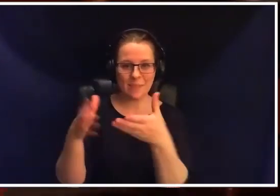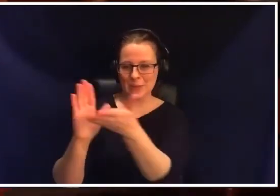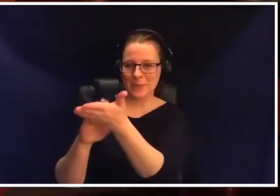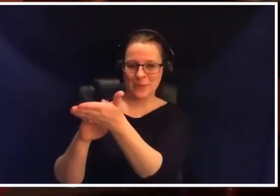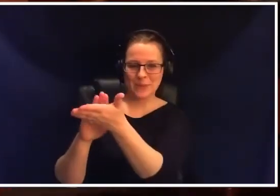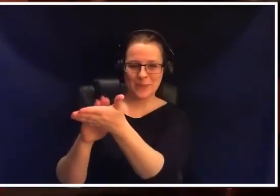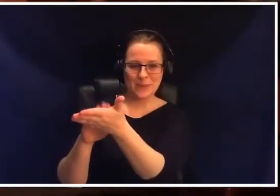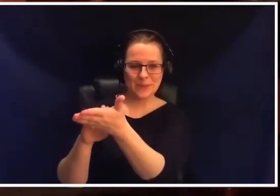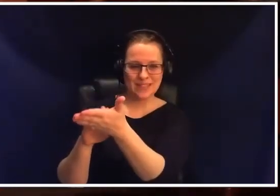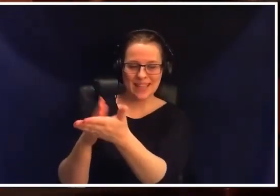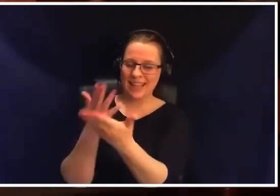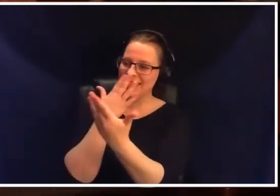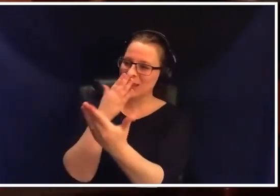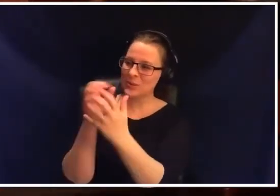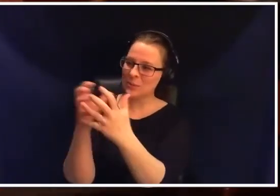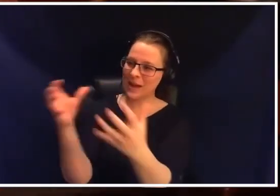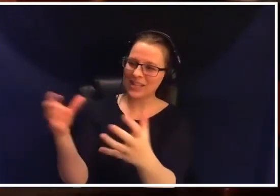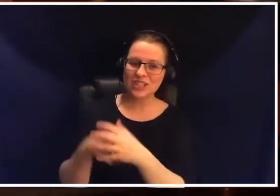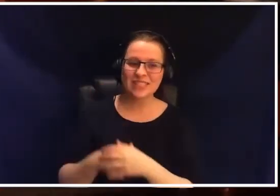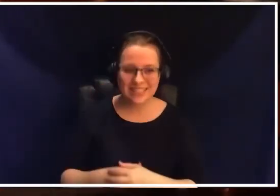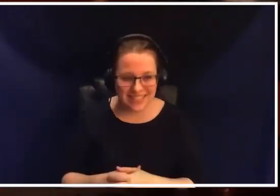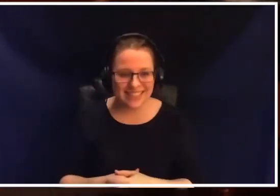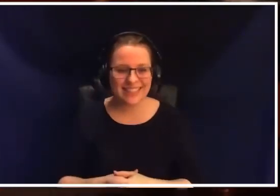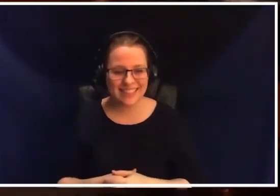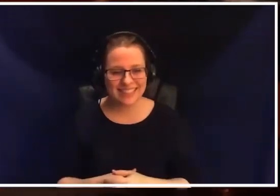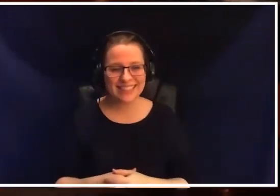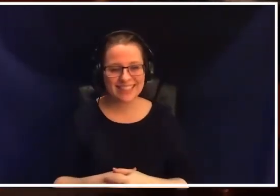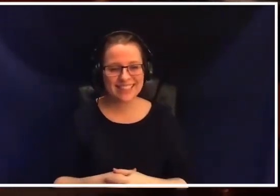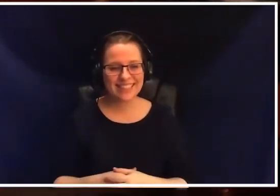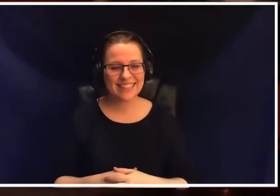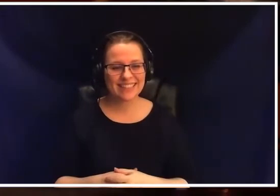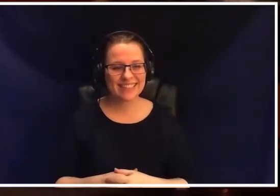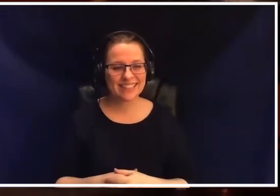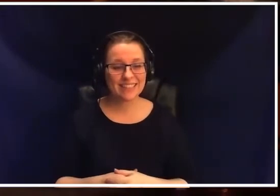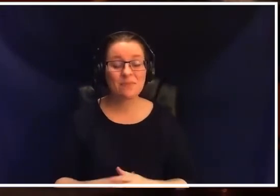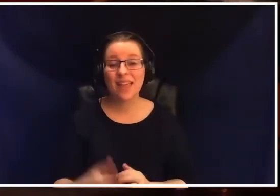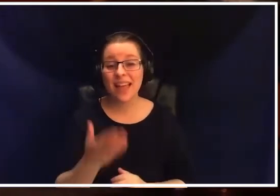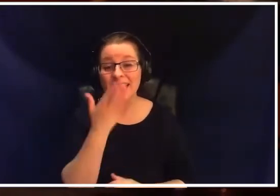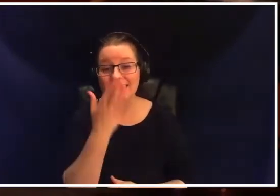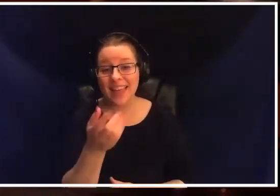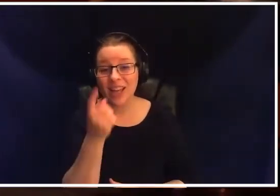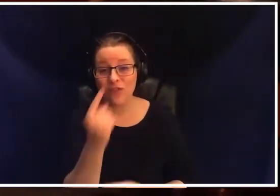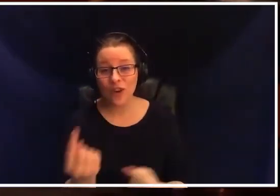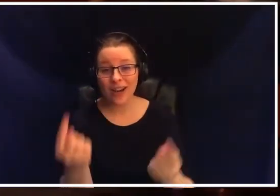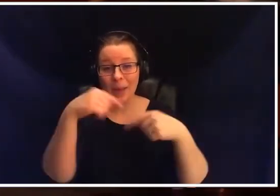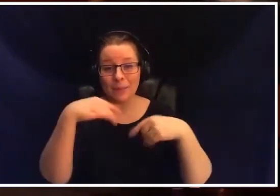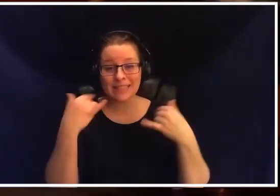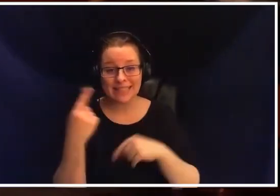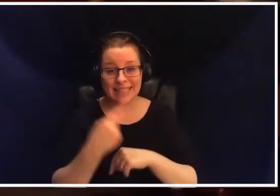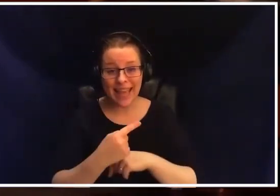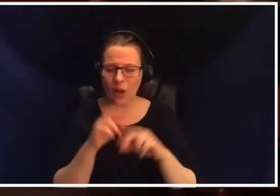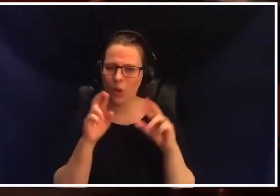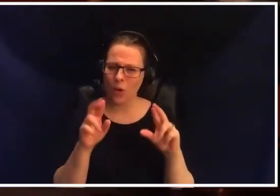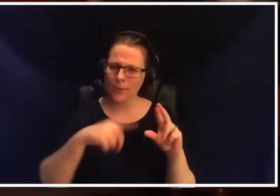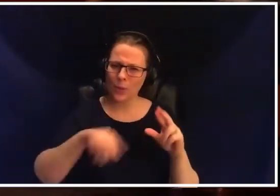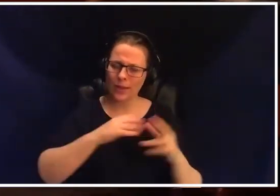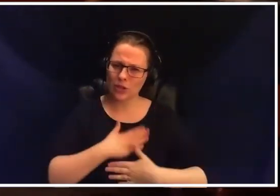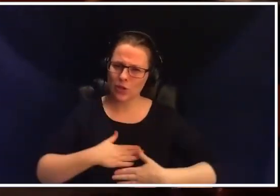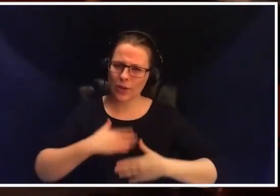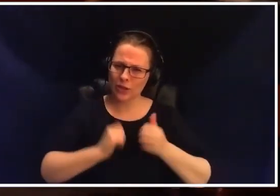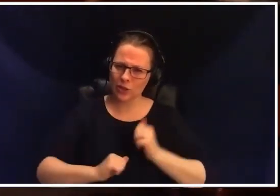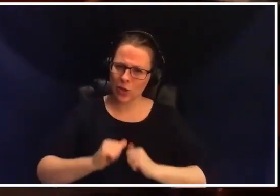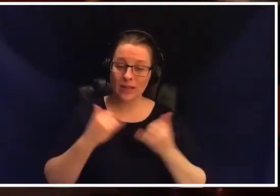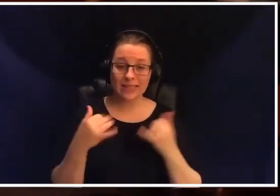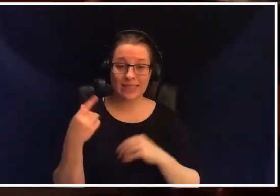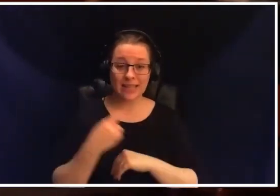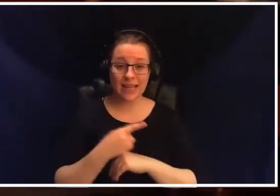Thank you so much. Yes. Thank you all for coming out today. I hope that you enjoyed the show. Today's performance was